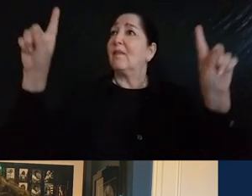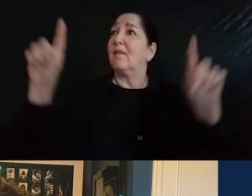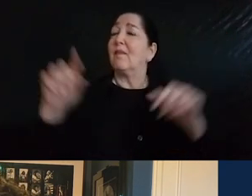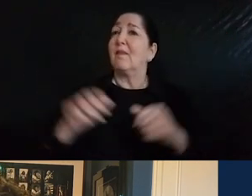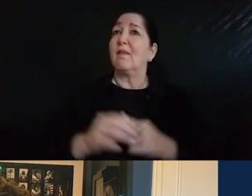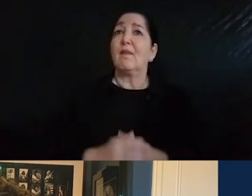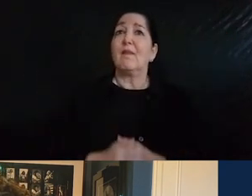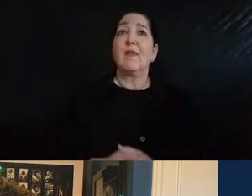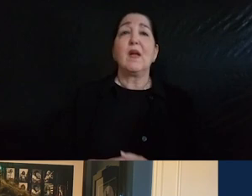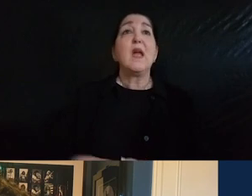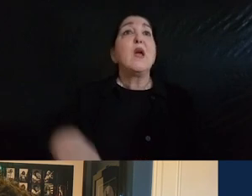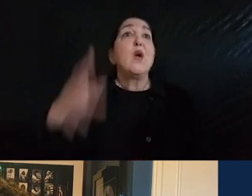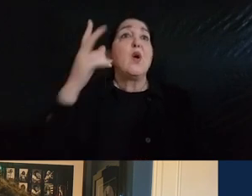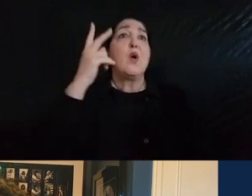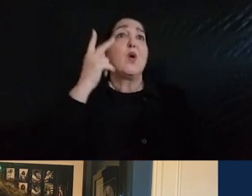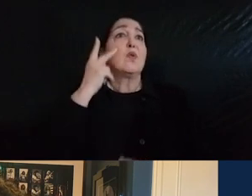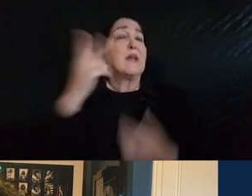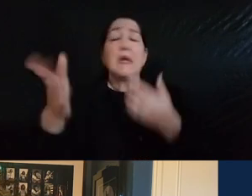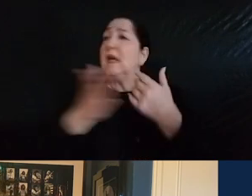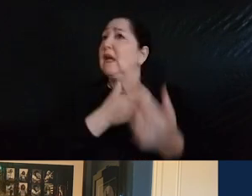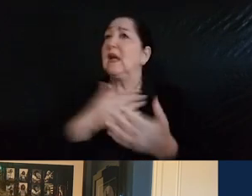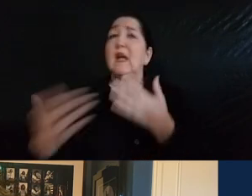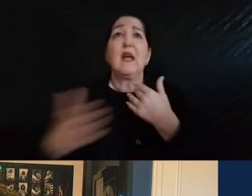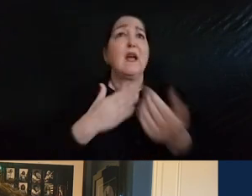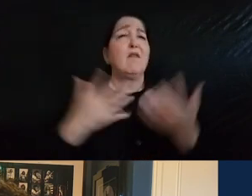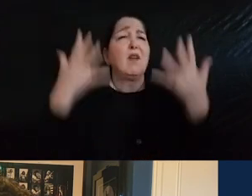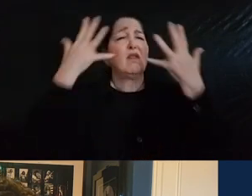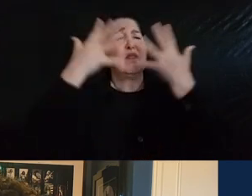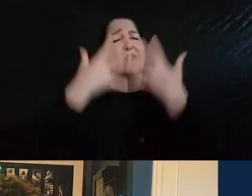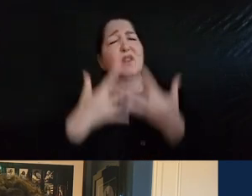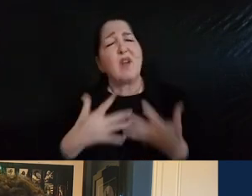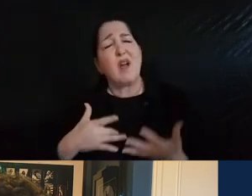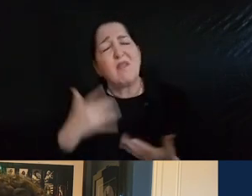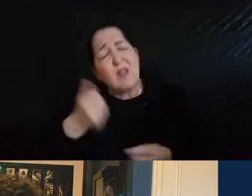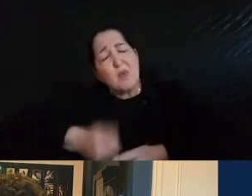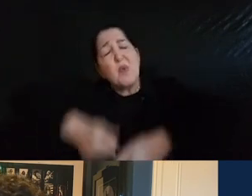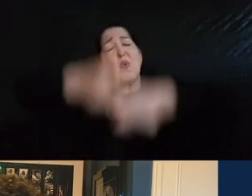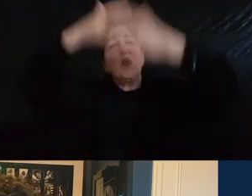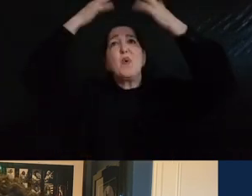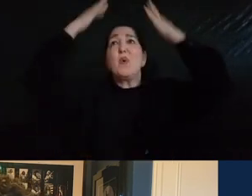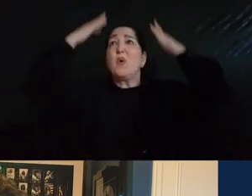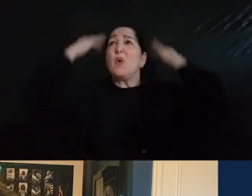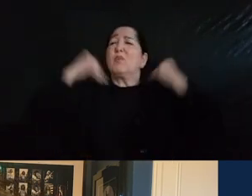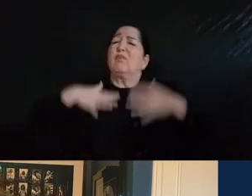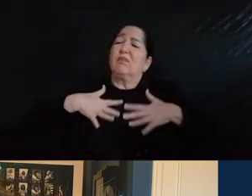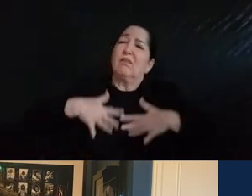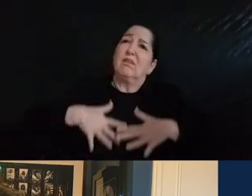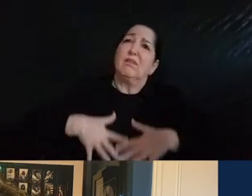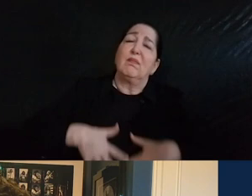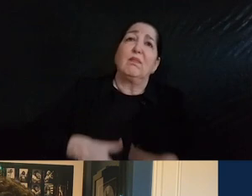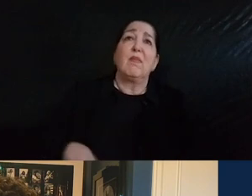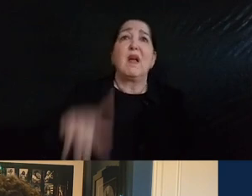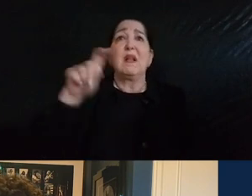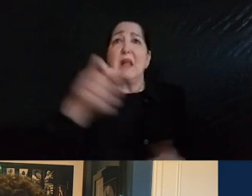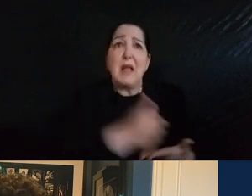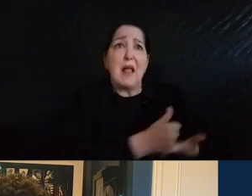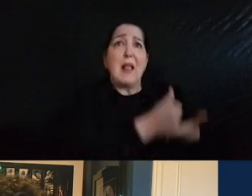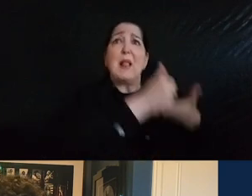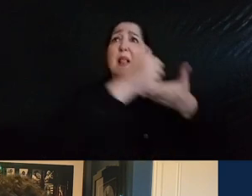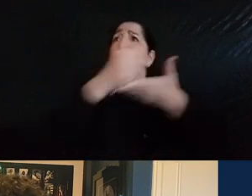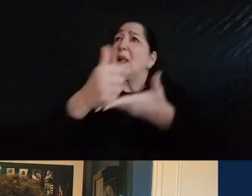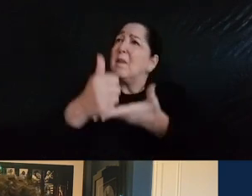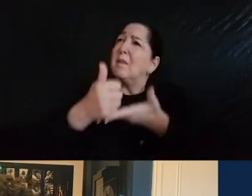Cause even when the dark comes crashing through, when you need a friend to carry you, when you're